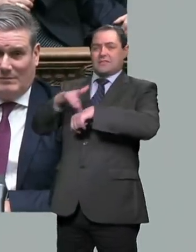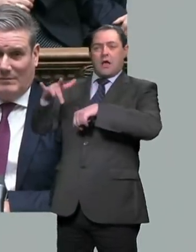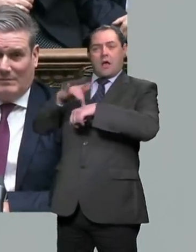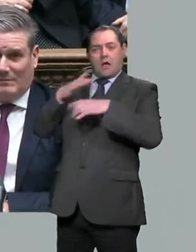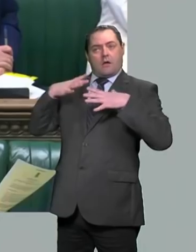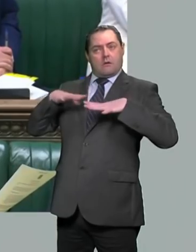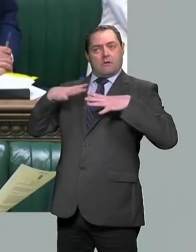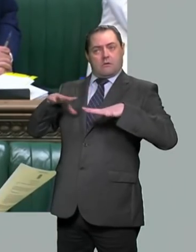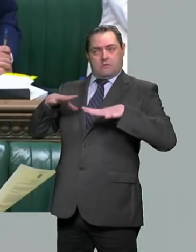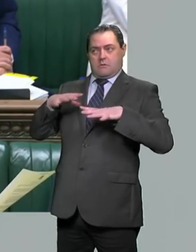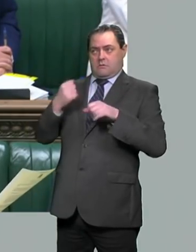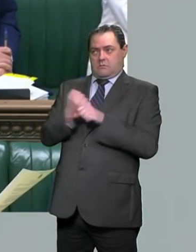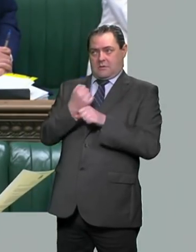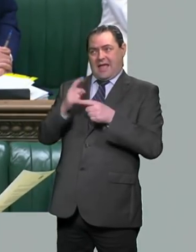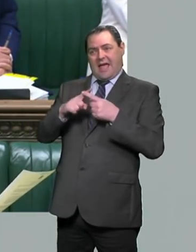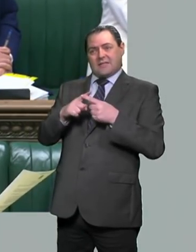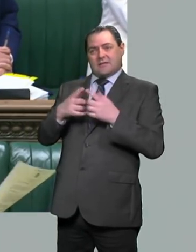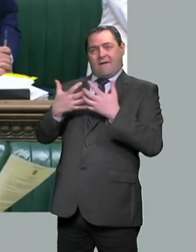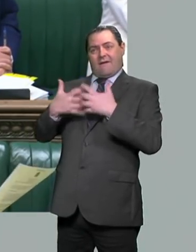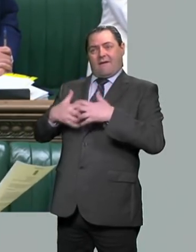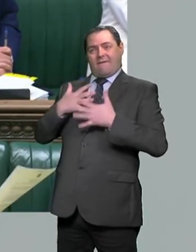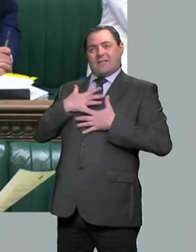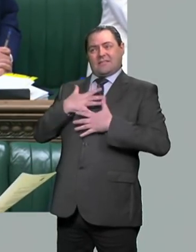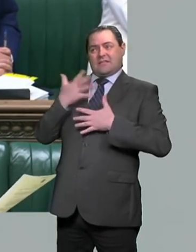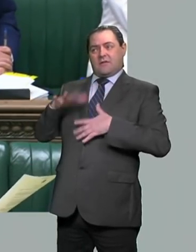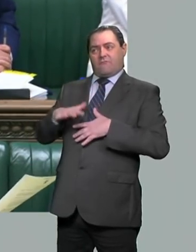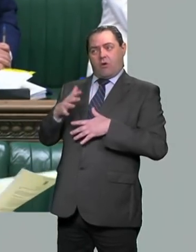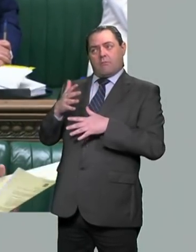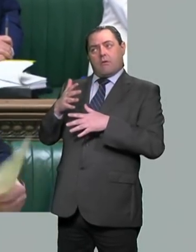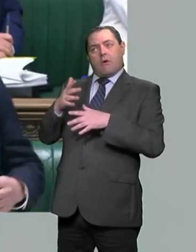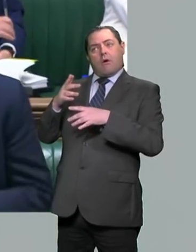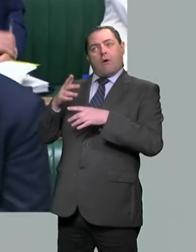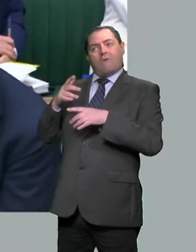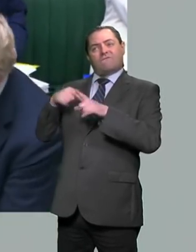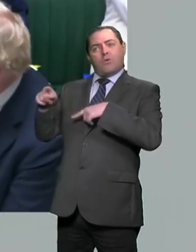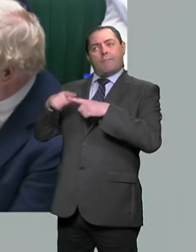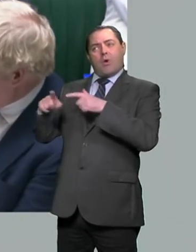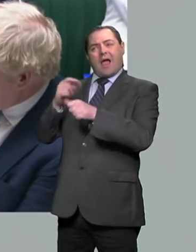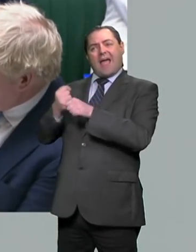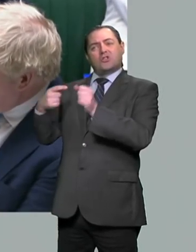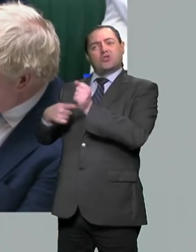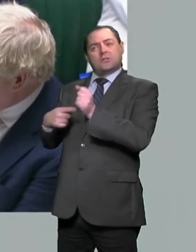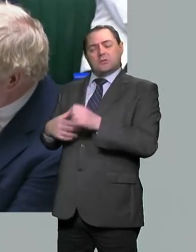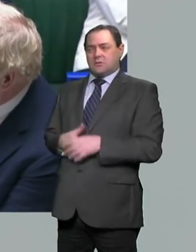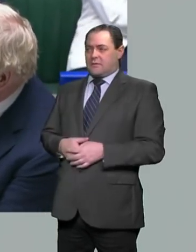costumier, and that we could get ventilators from a professional football agent, Mr. Speaker. No wonder